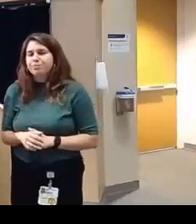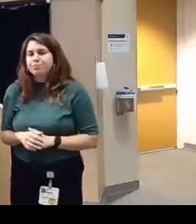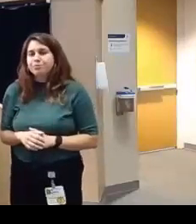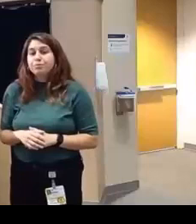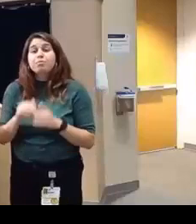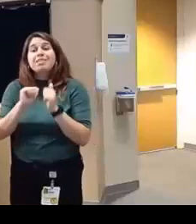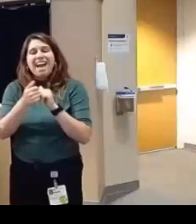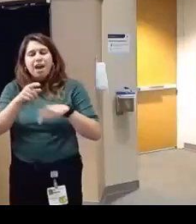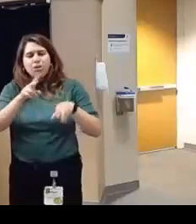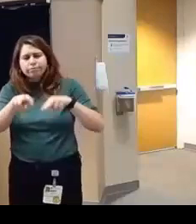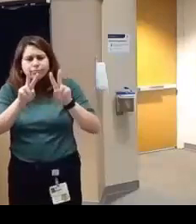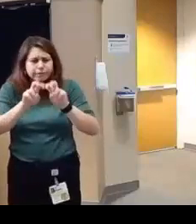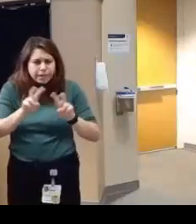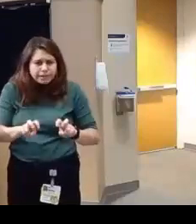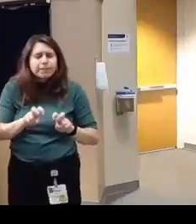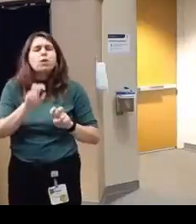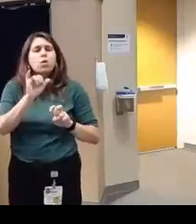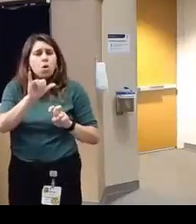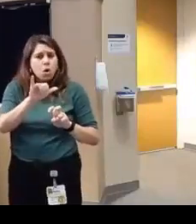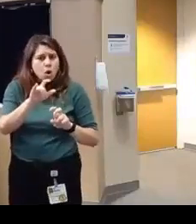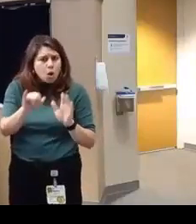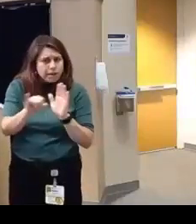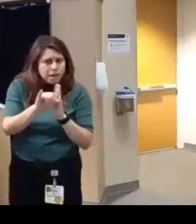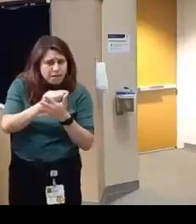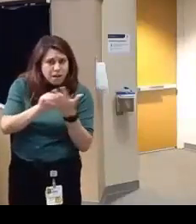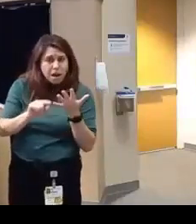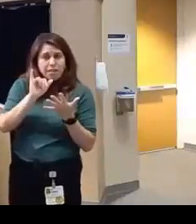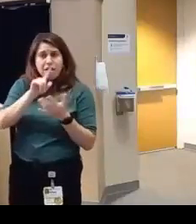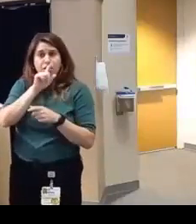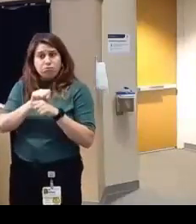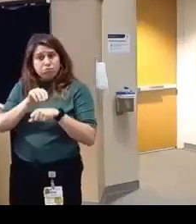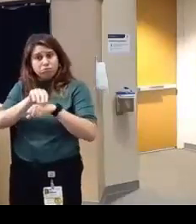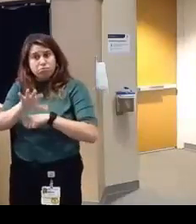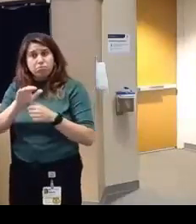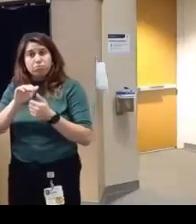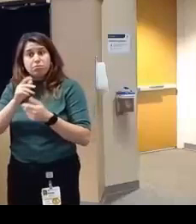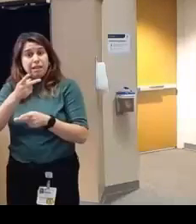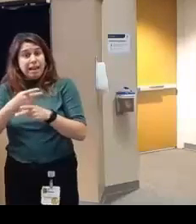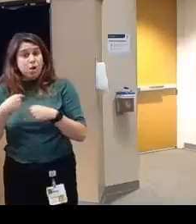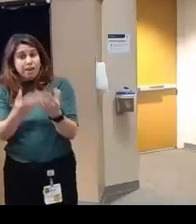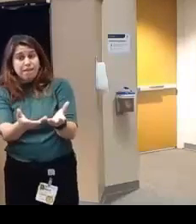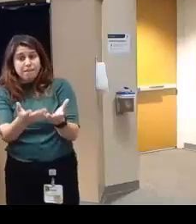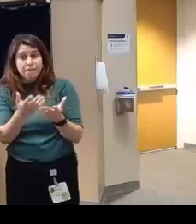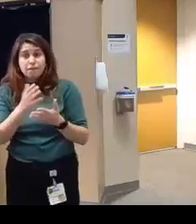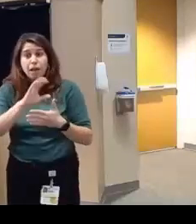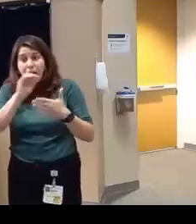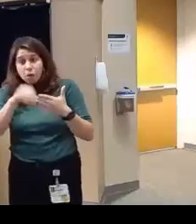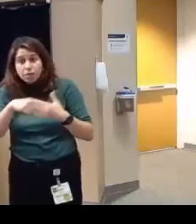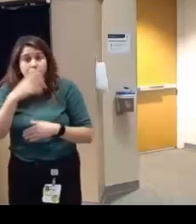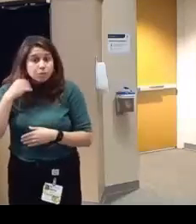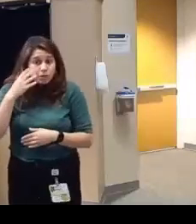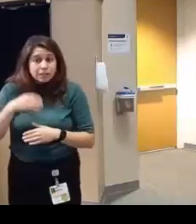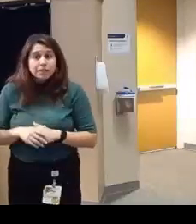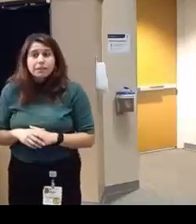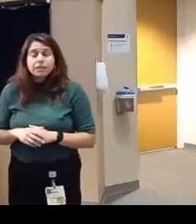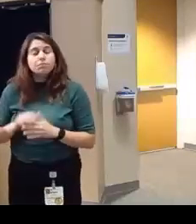that assessed? And then when you assess it, does it actually affect the care that patients get? Does it affect the outcomes that patients get?